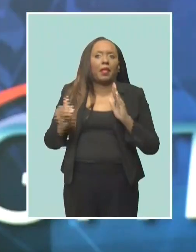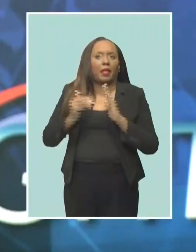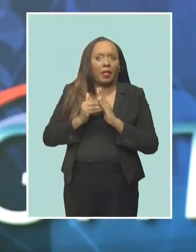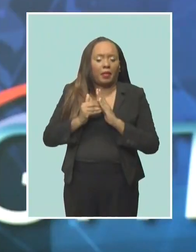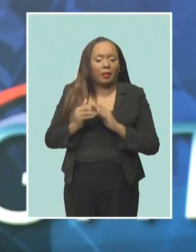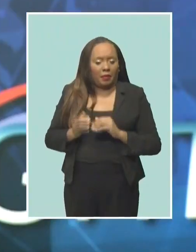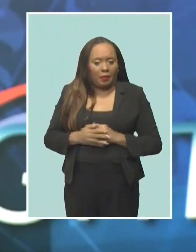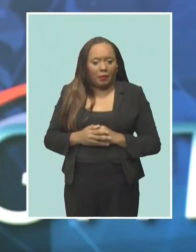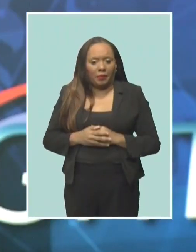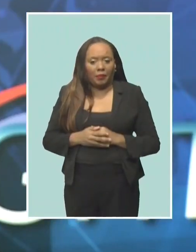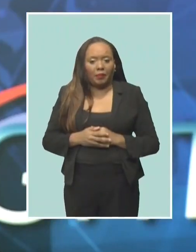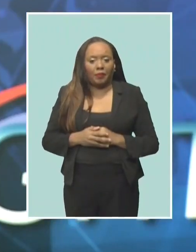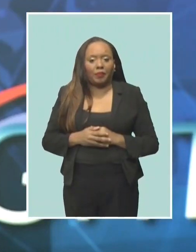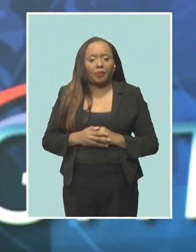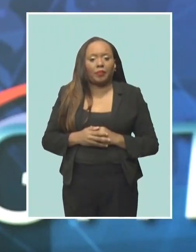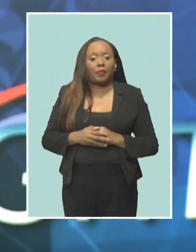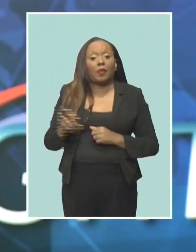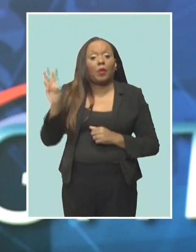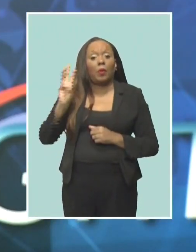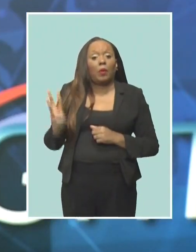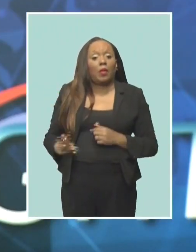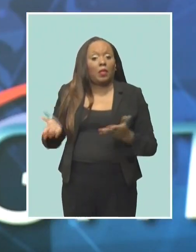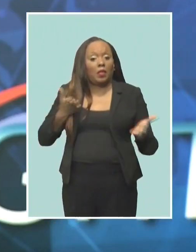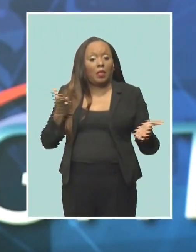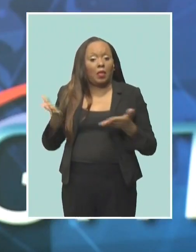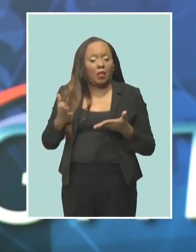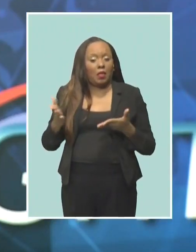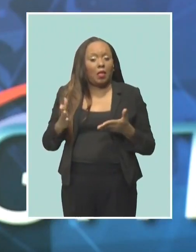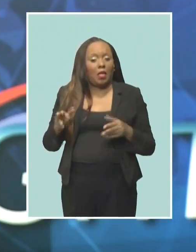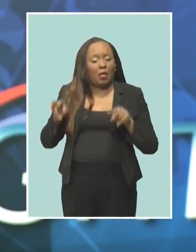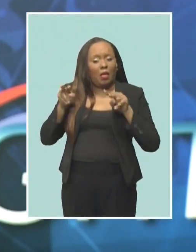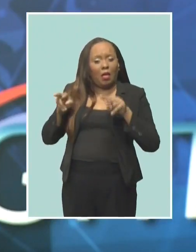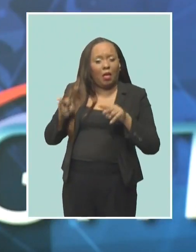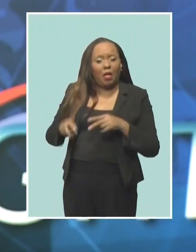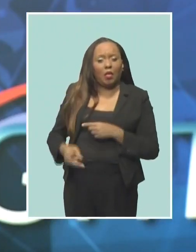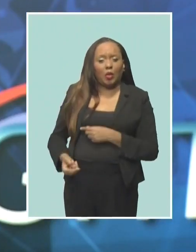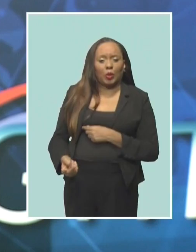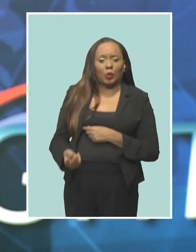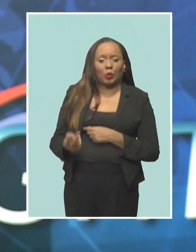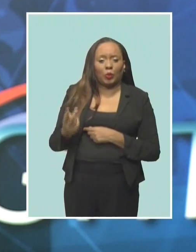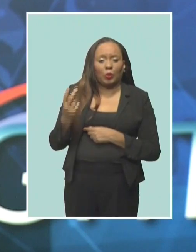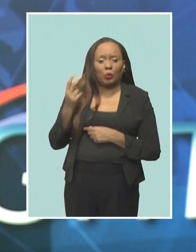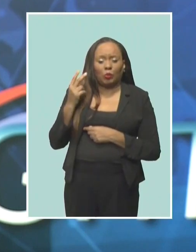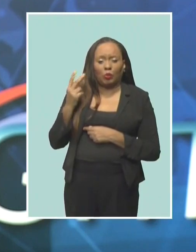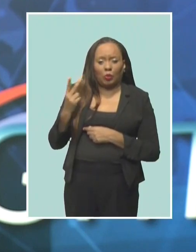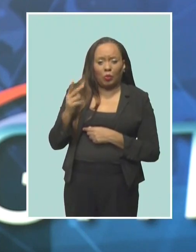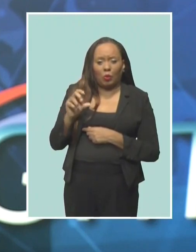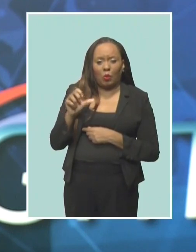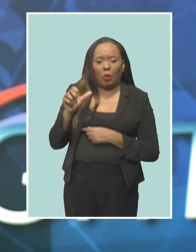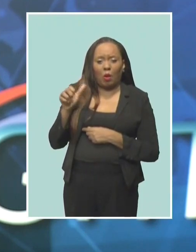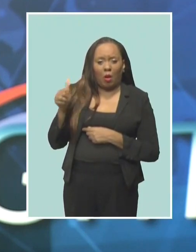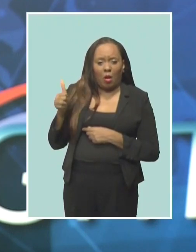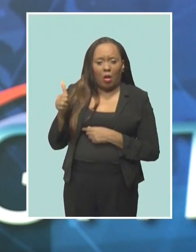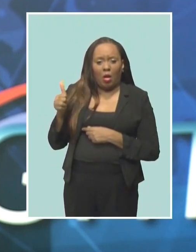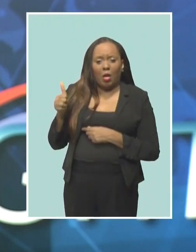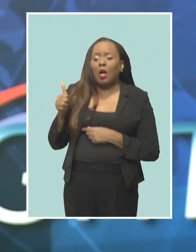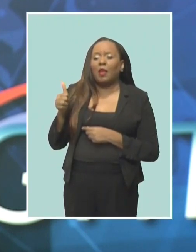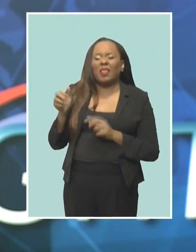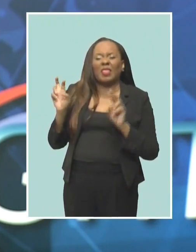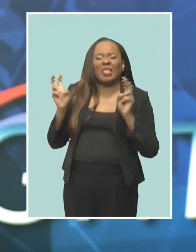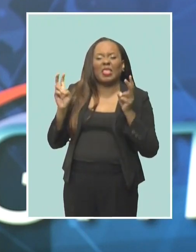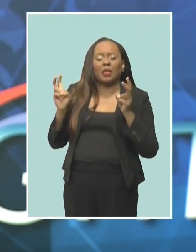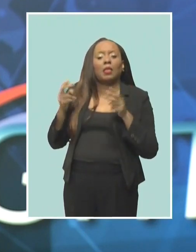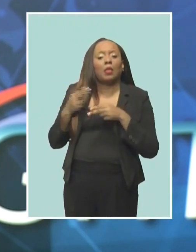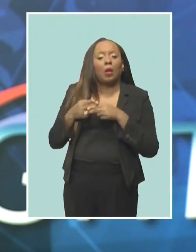else. The Barbados Meteorological Service is closely monitoring the progress of two areas of low pressure. Those systems are